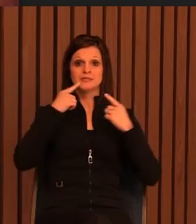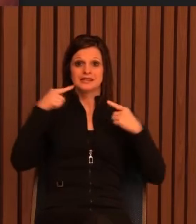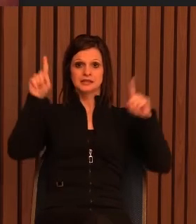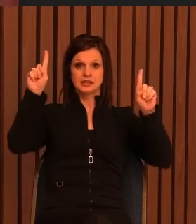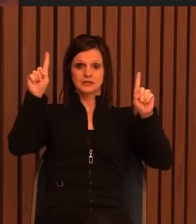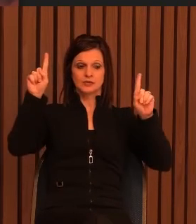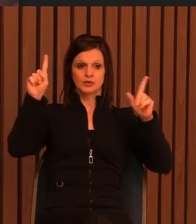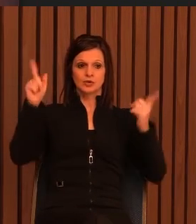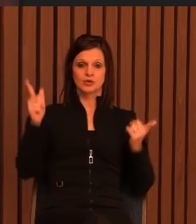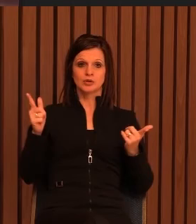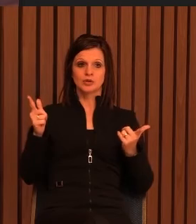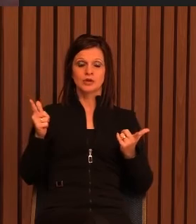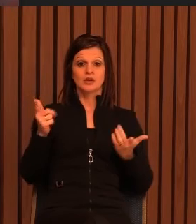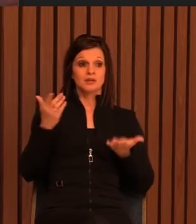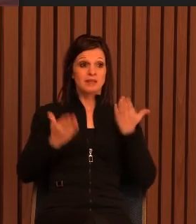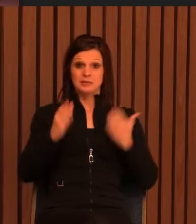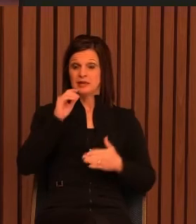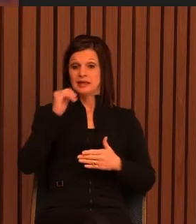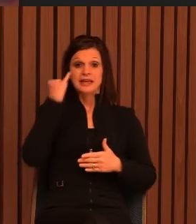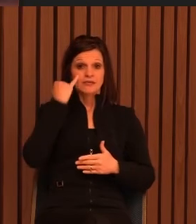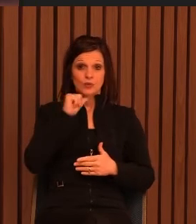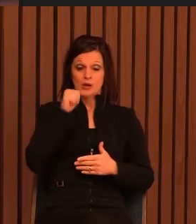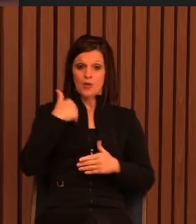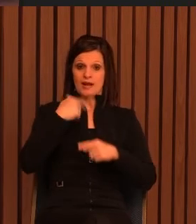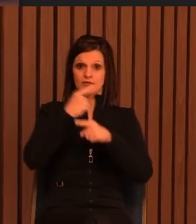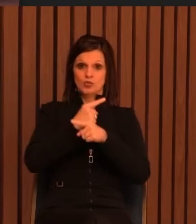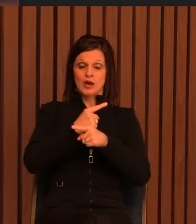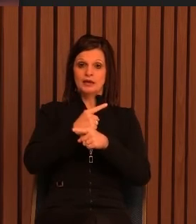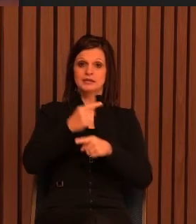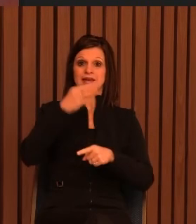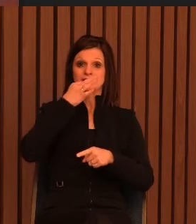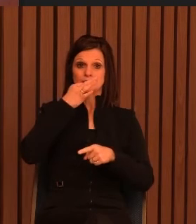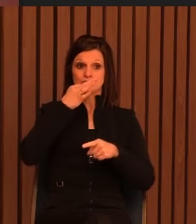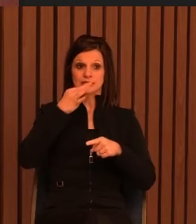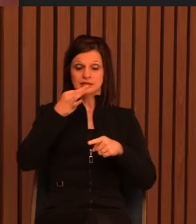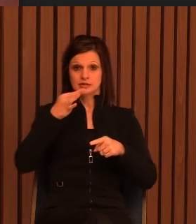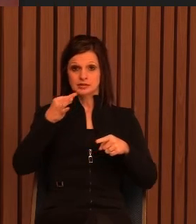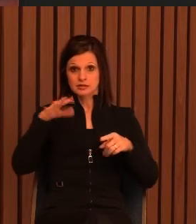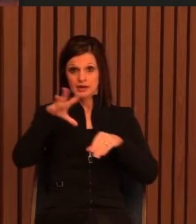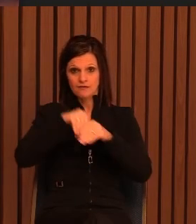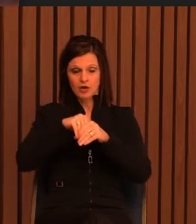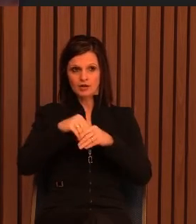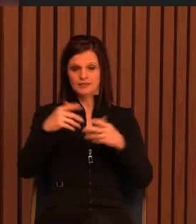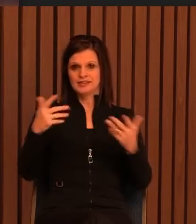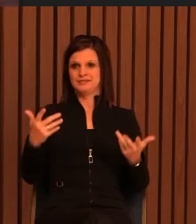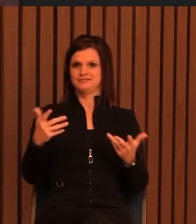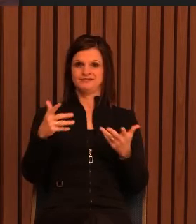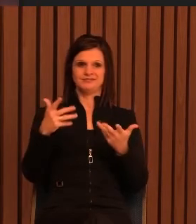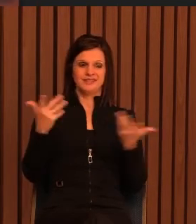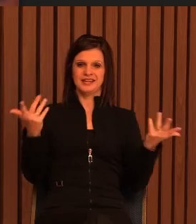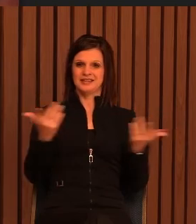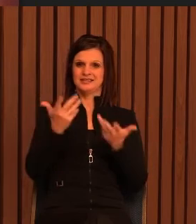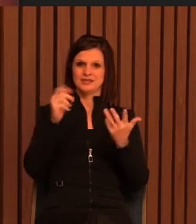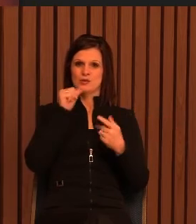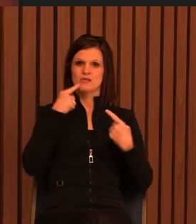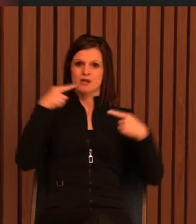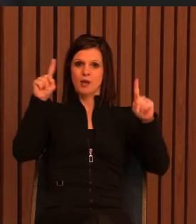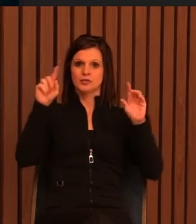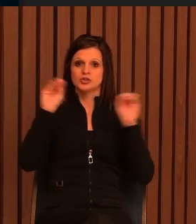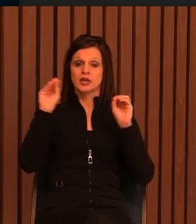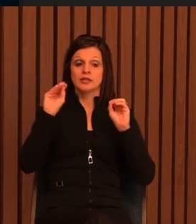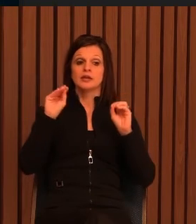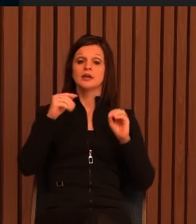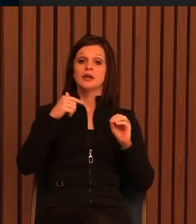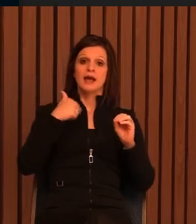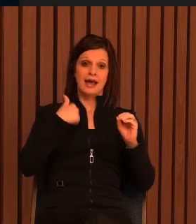have the right people around the table, then it doesn't really go anywhere. Now, I sent a communication with a